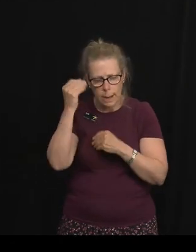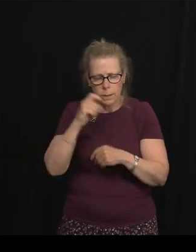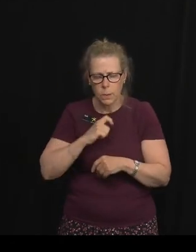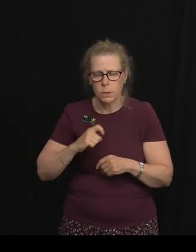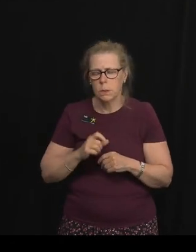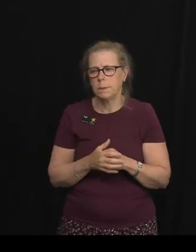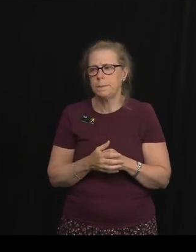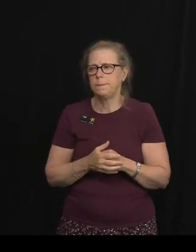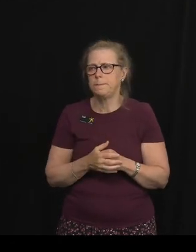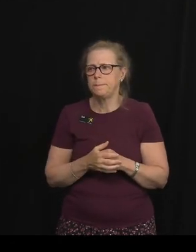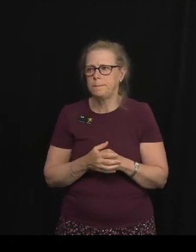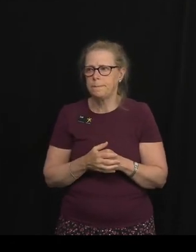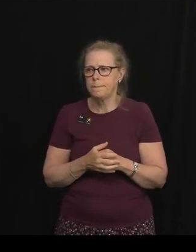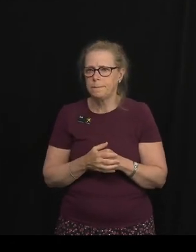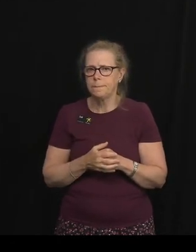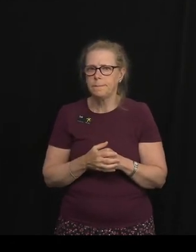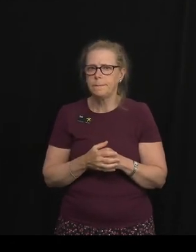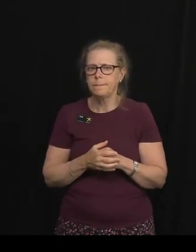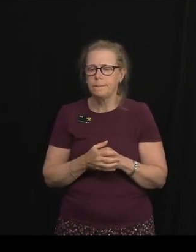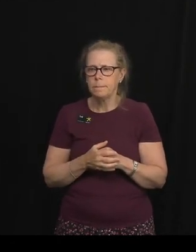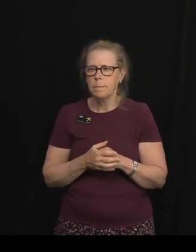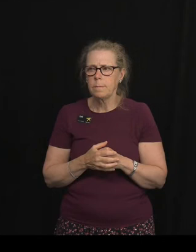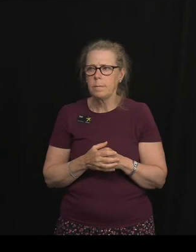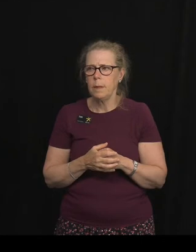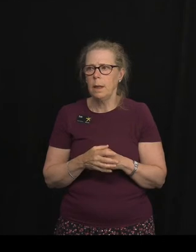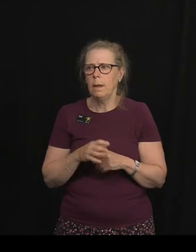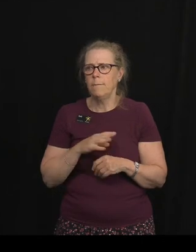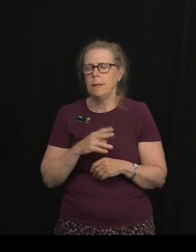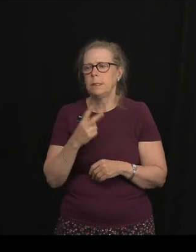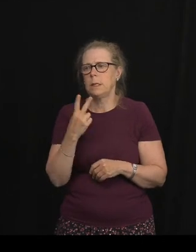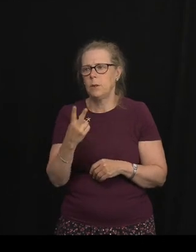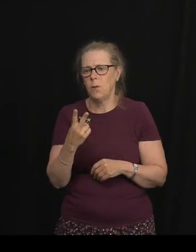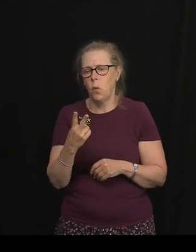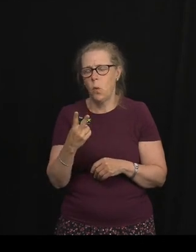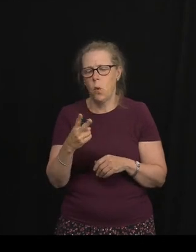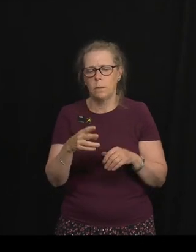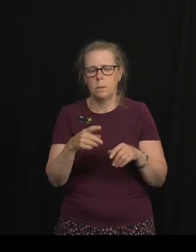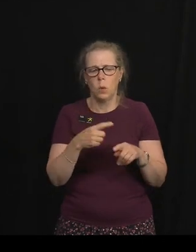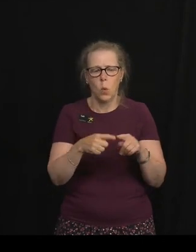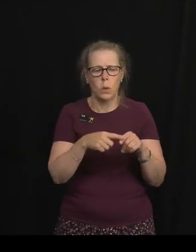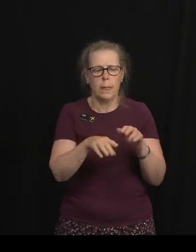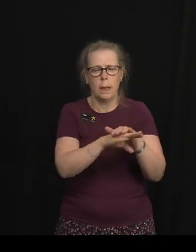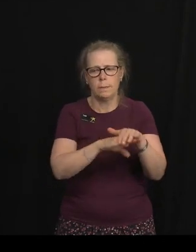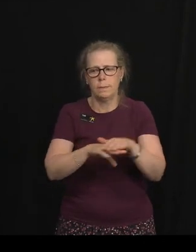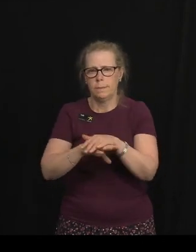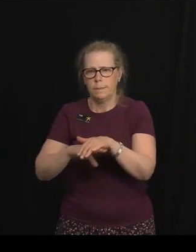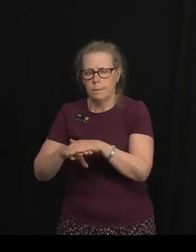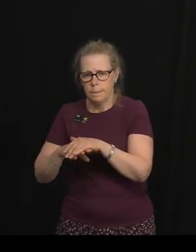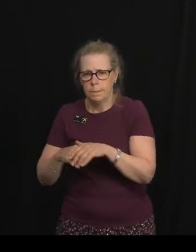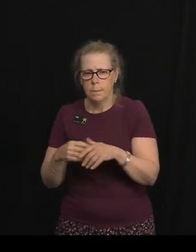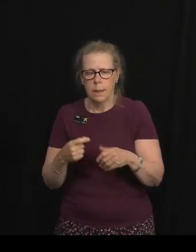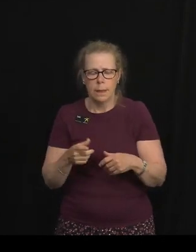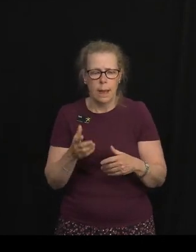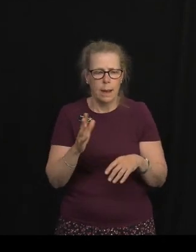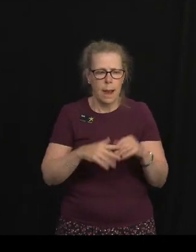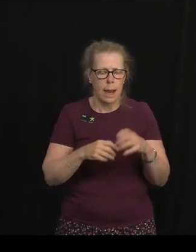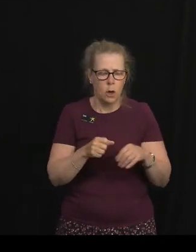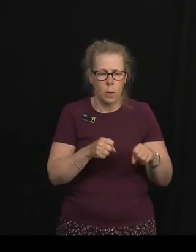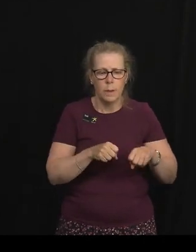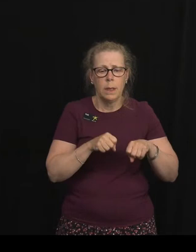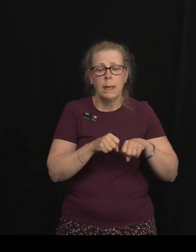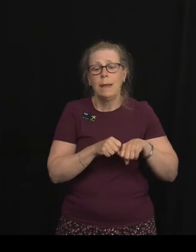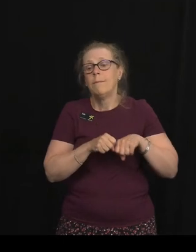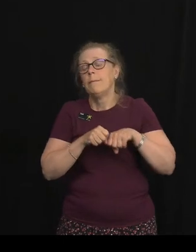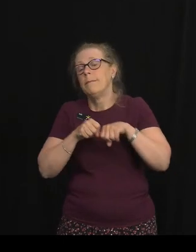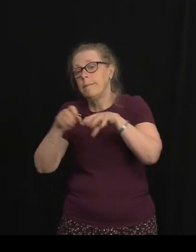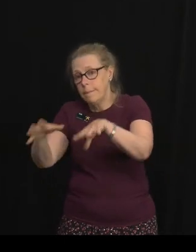there are some two basic movements, or you could say, when it comes to distribution and global distribution of vaccines.